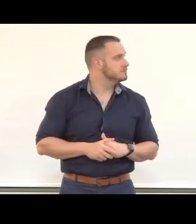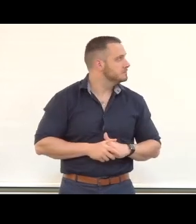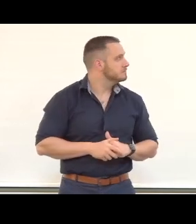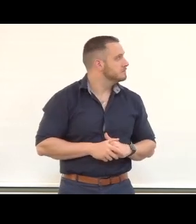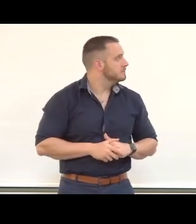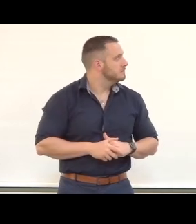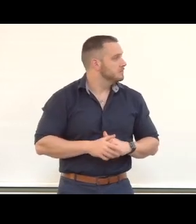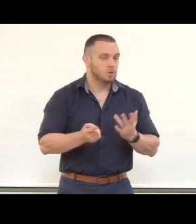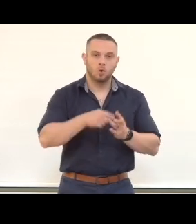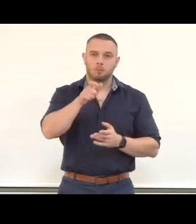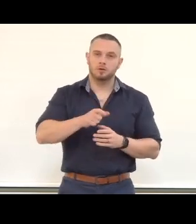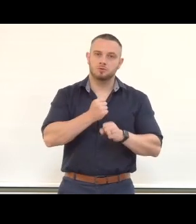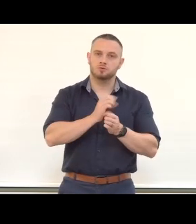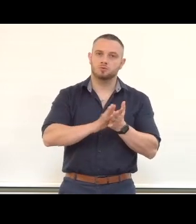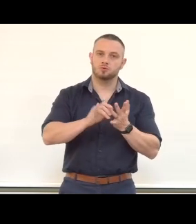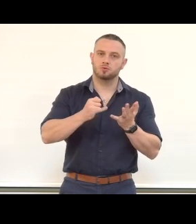one of the GOST commanders.